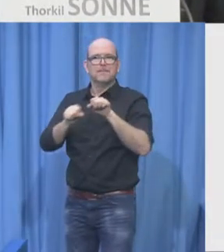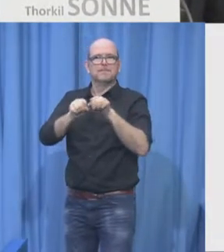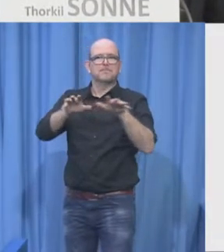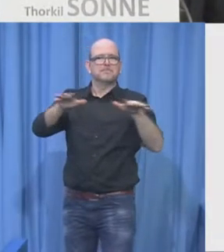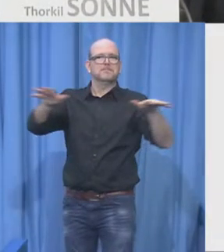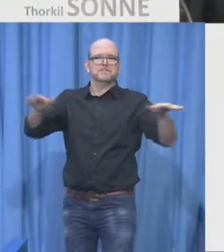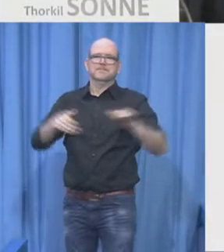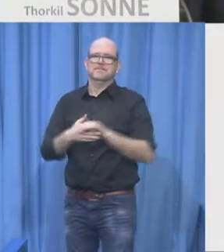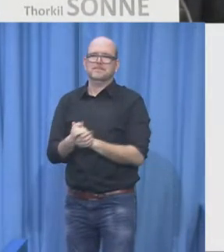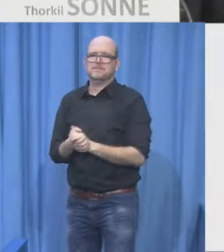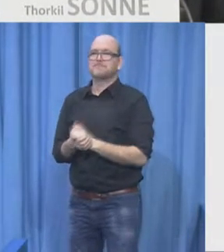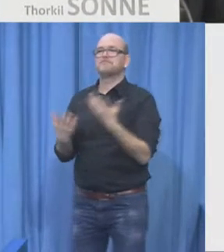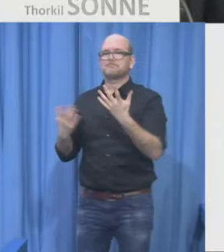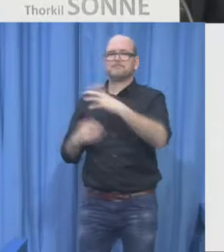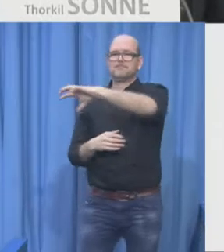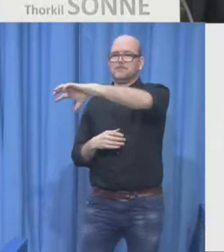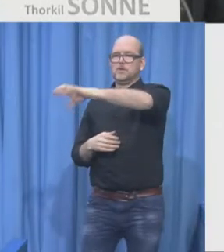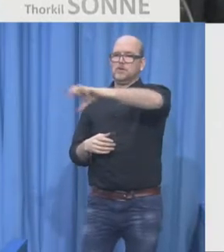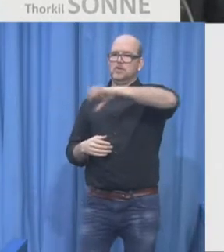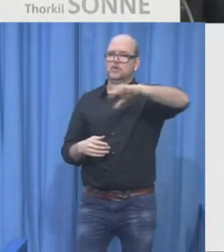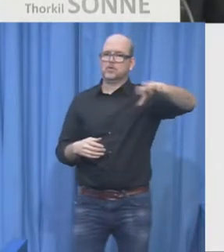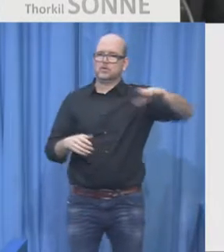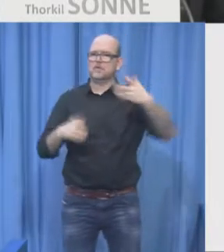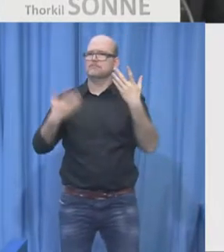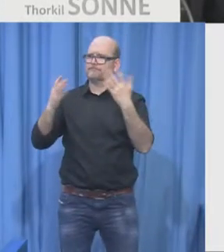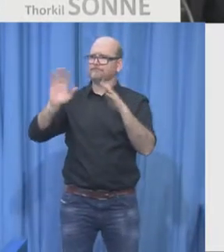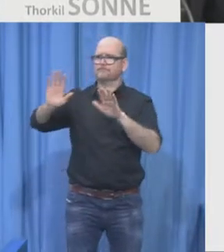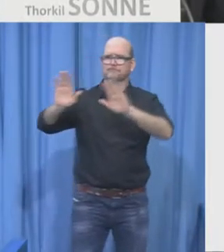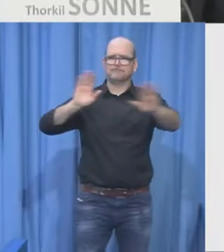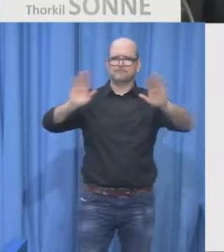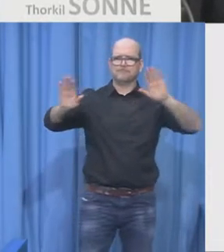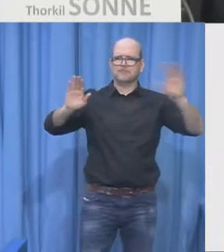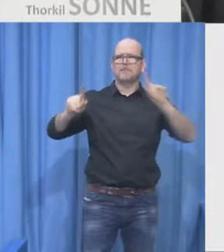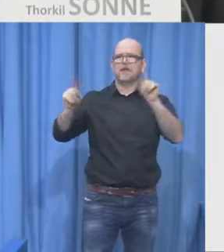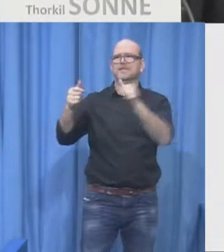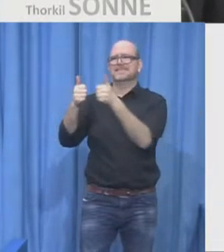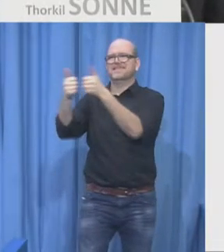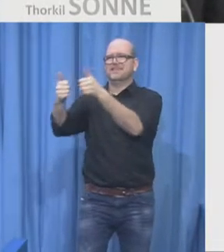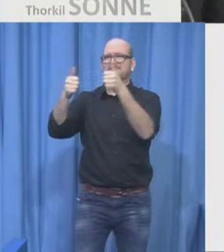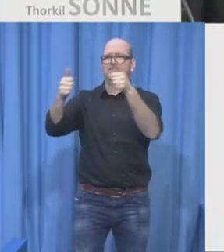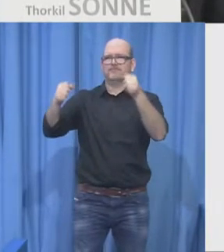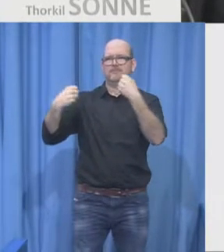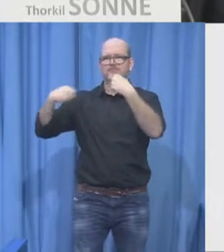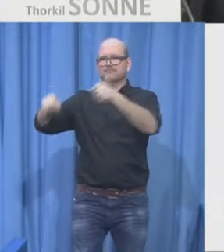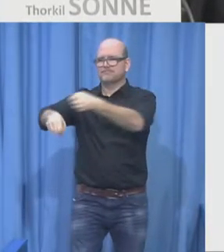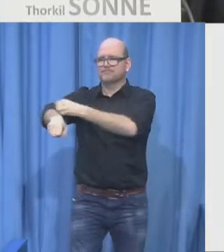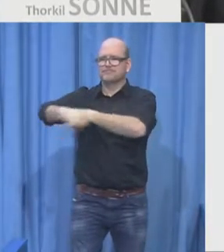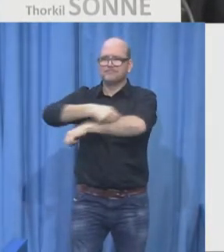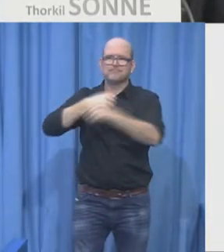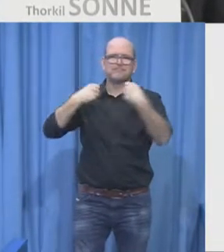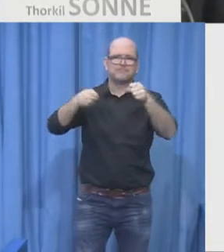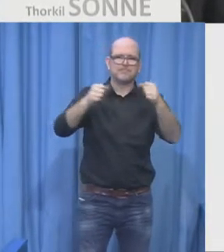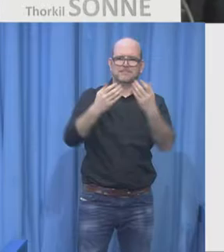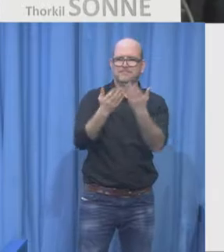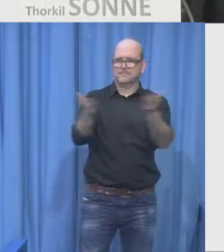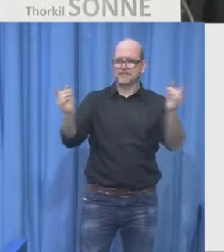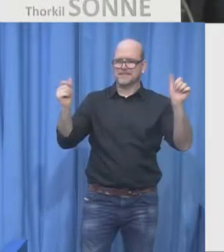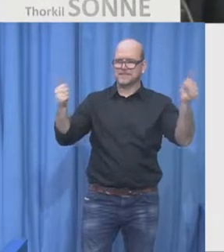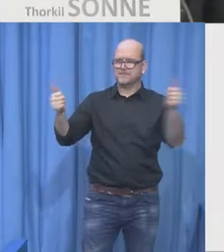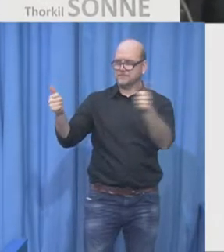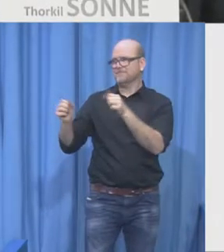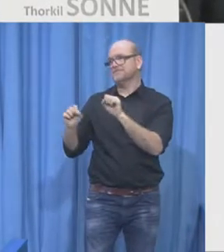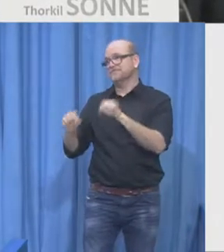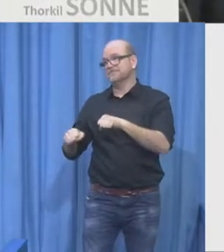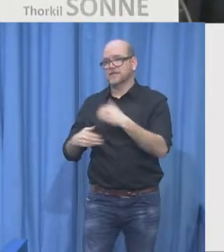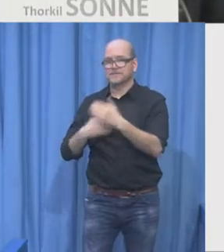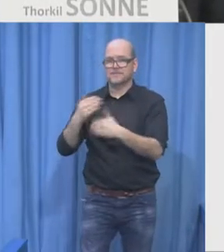local communities of education, assessment, and onboarding and retention. We need